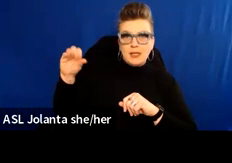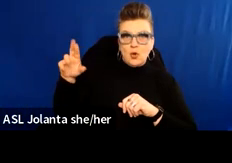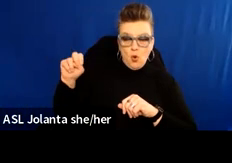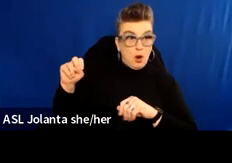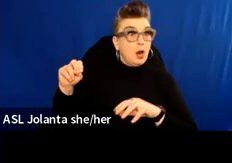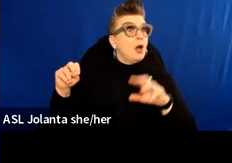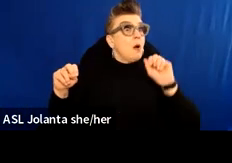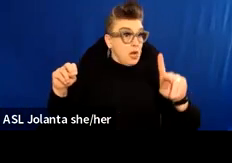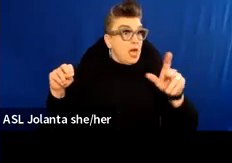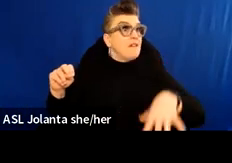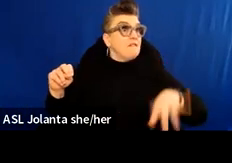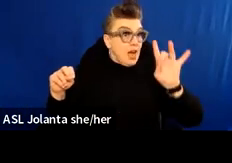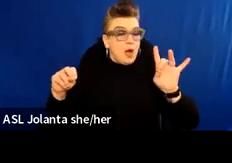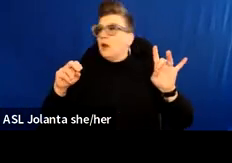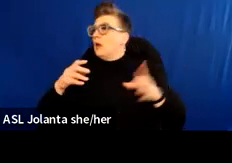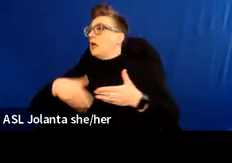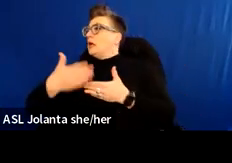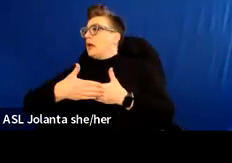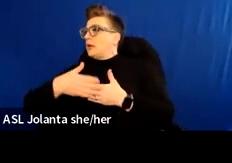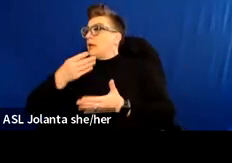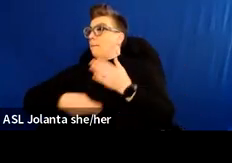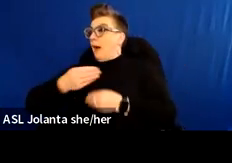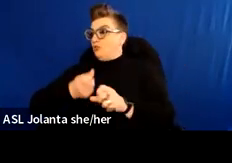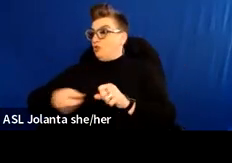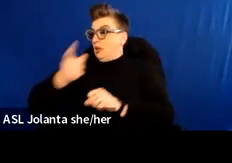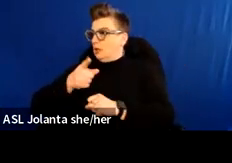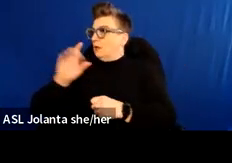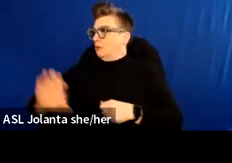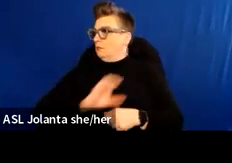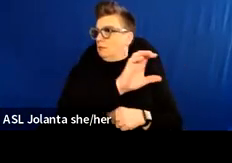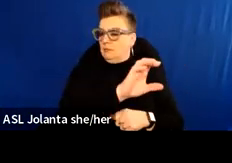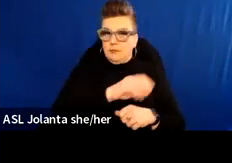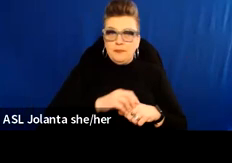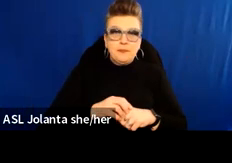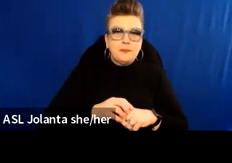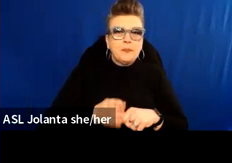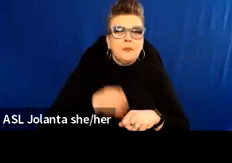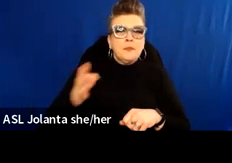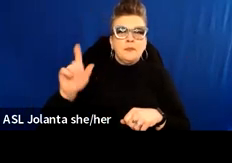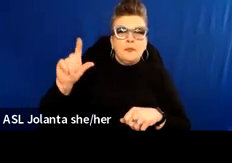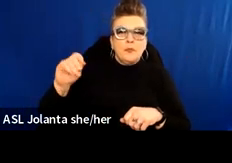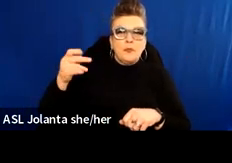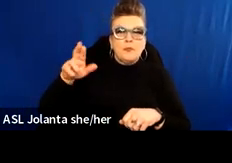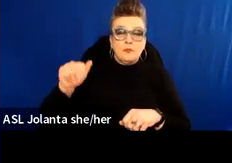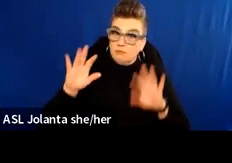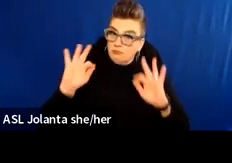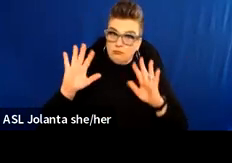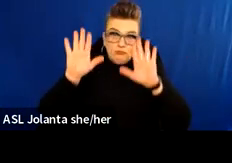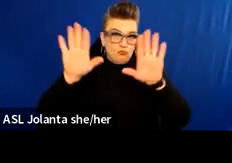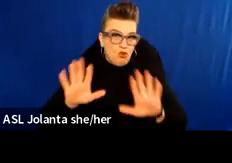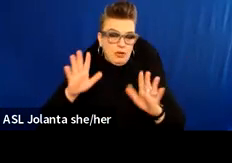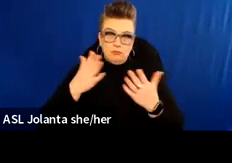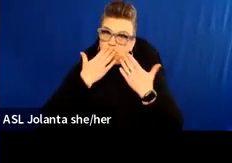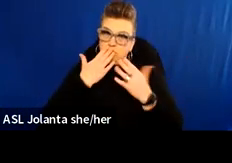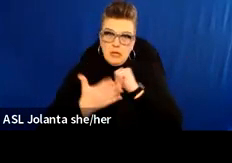budget so um that's great and i think incredibly helpful um and i'll go back and